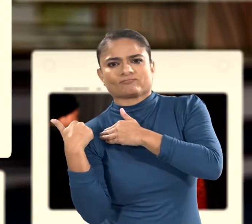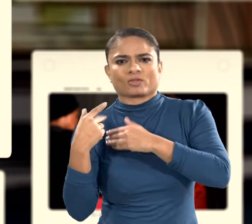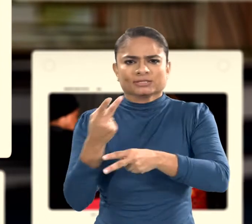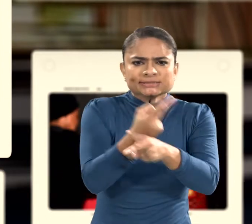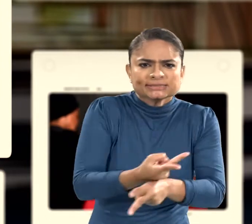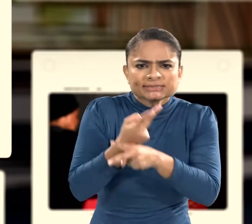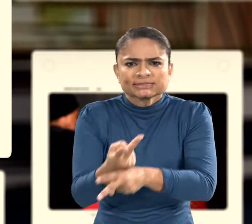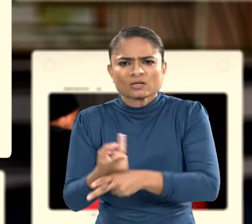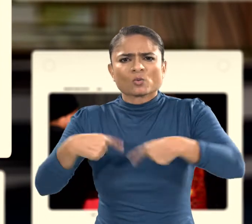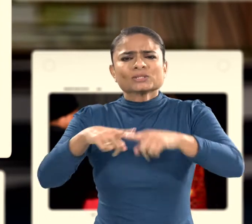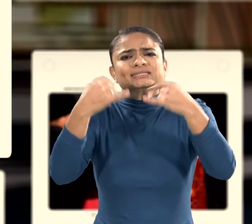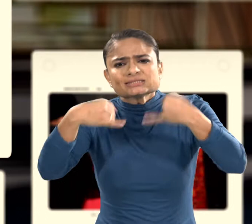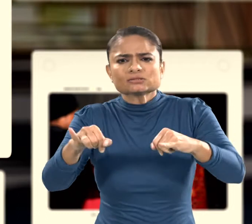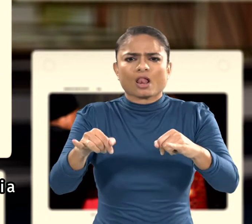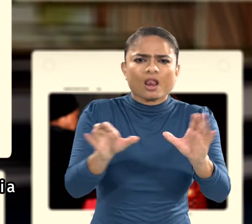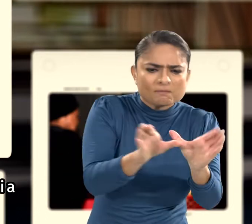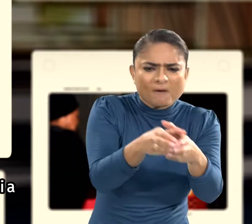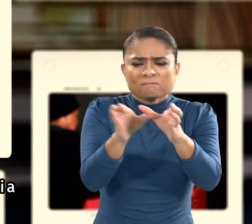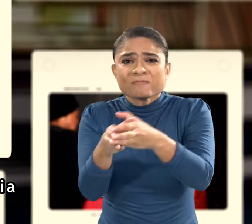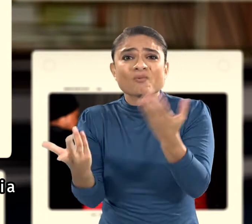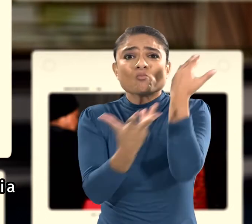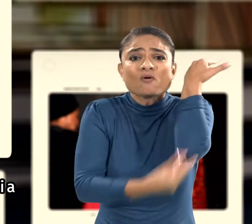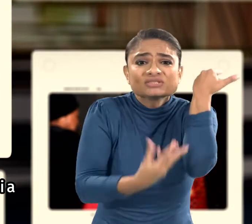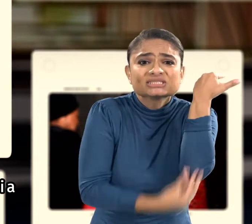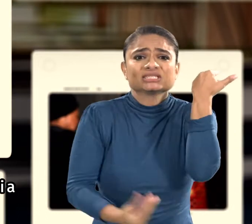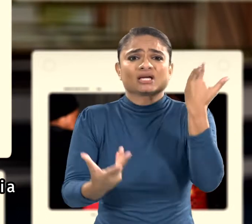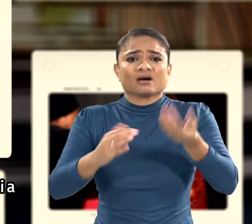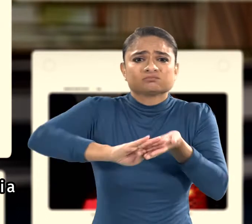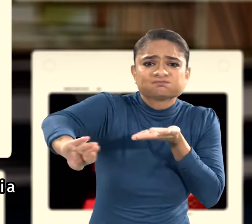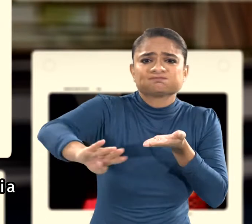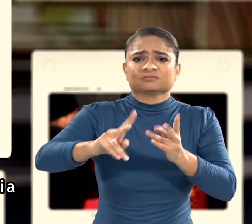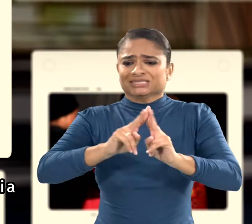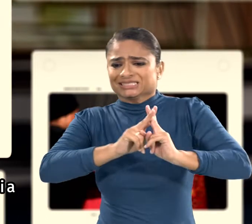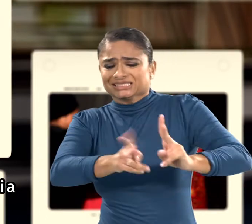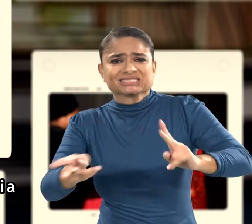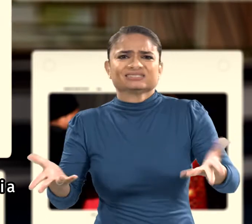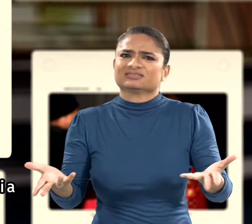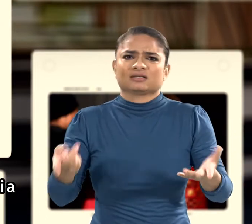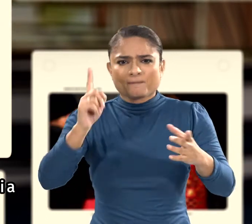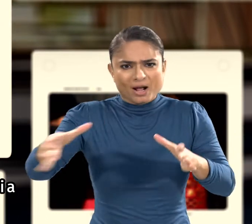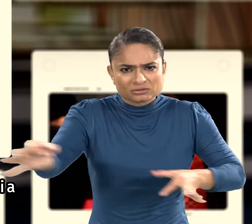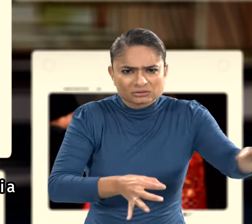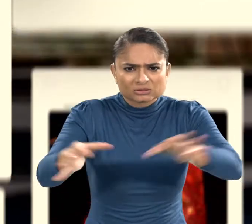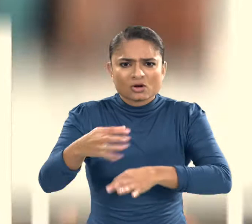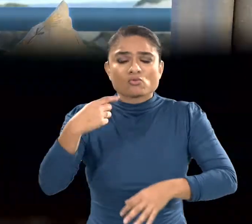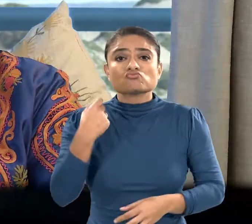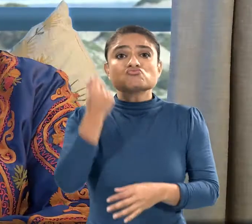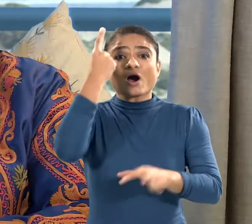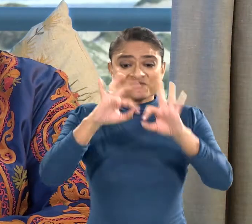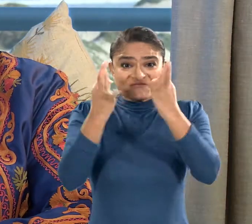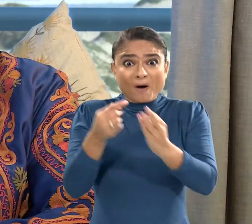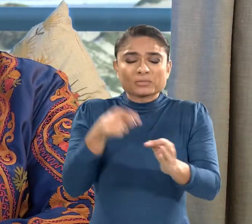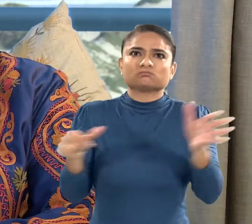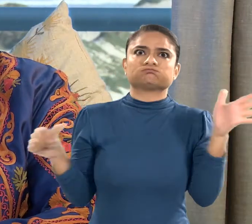family because women said they were still too poor, and we went to look at poverty eradication models in Chile and Tunisia and realized